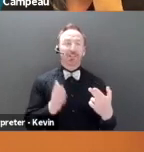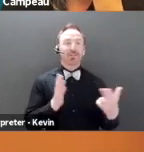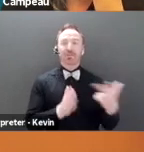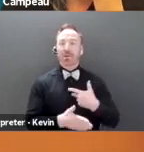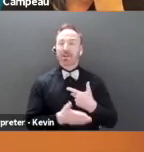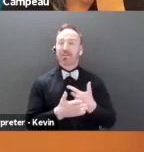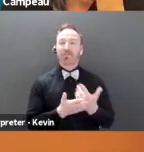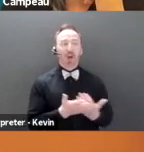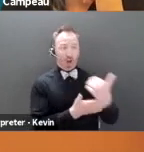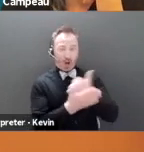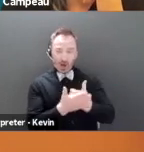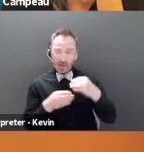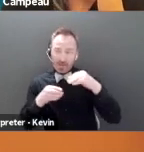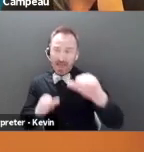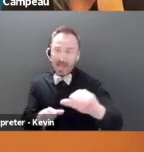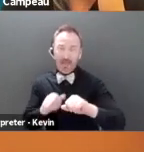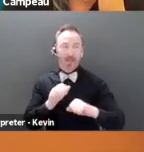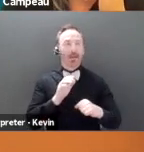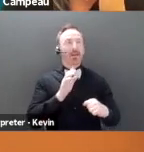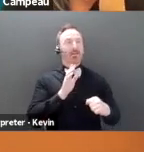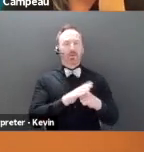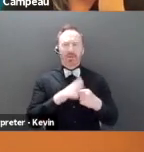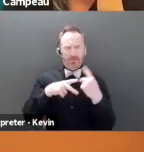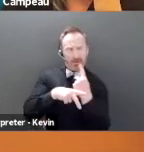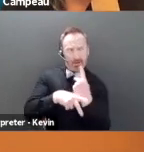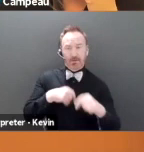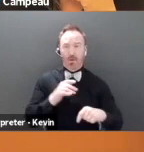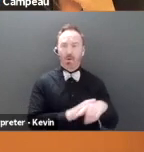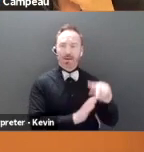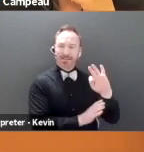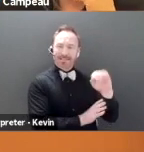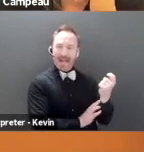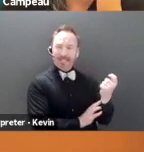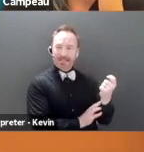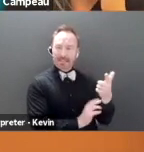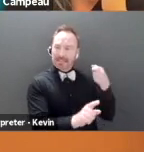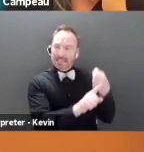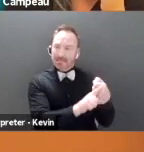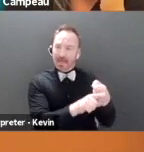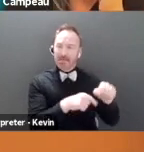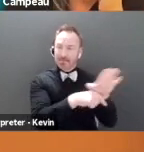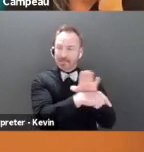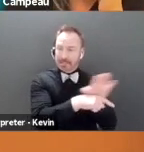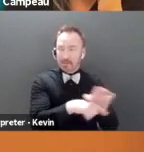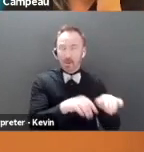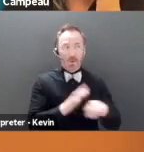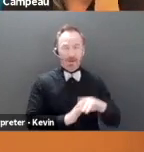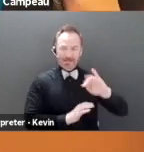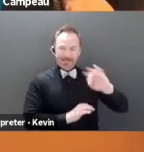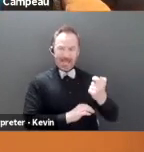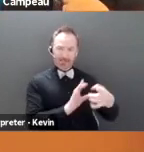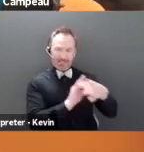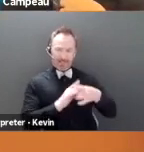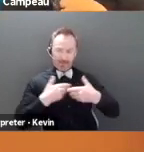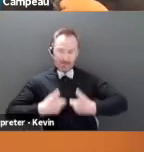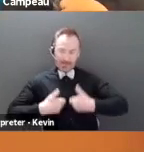analyzed? What are the tax implications to the business and to me as a founder? And will my decision on how and how much